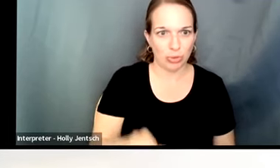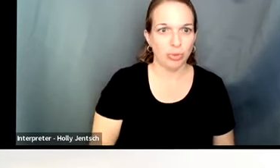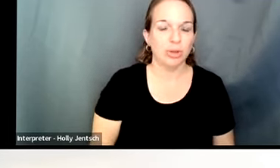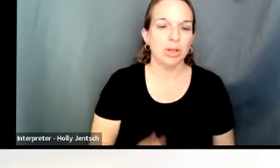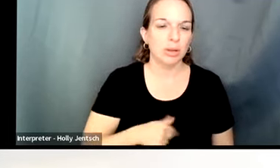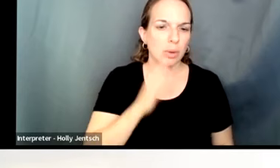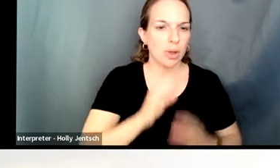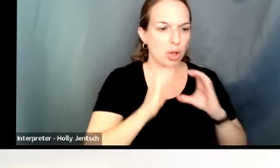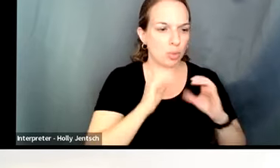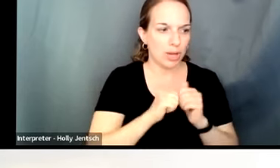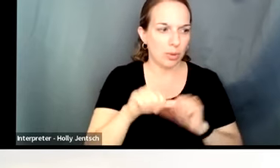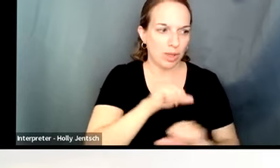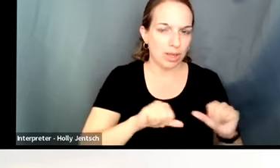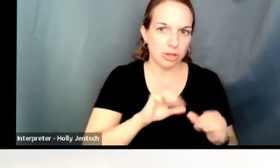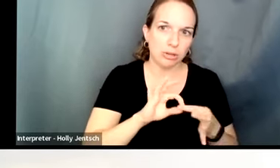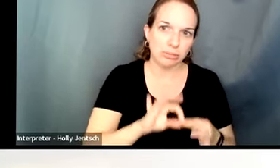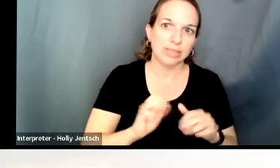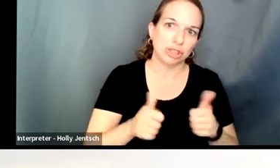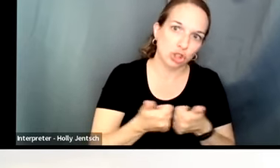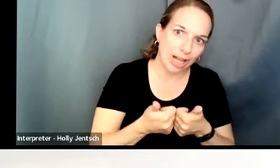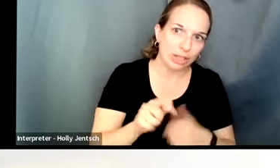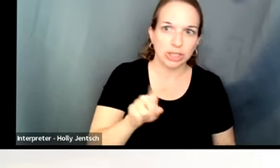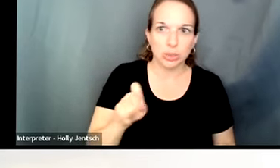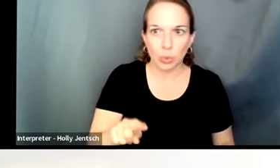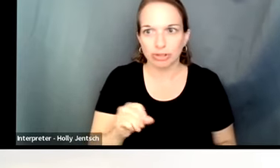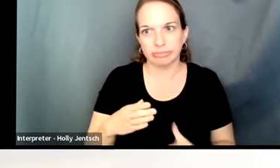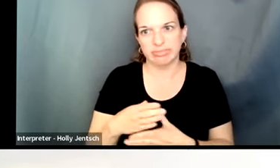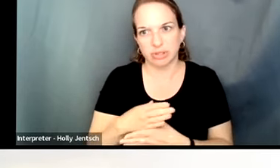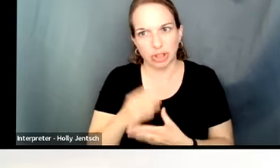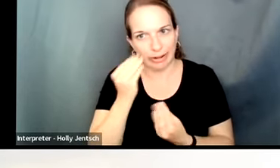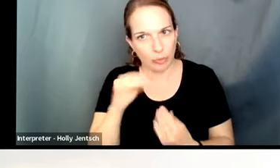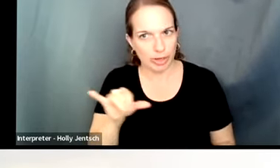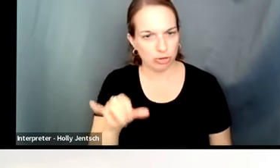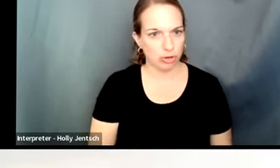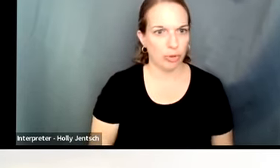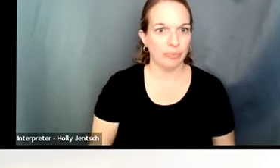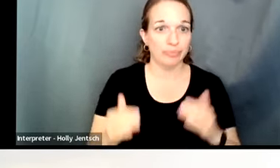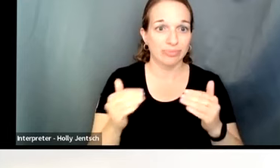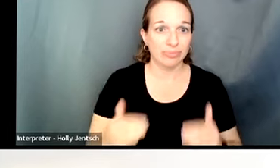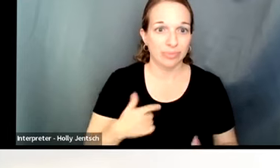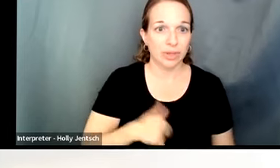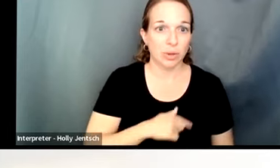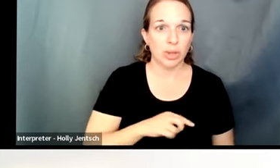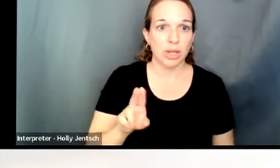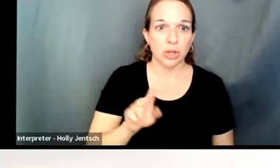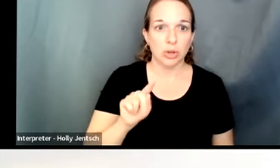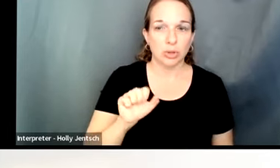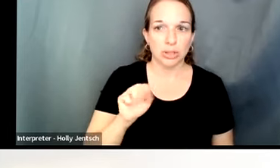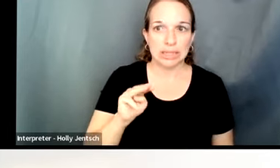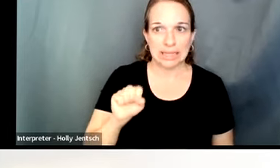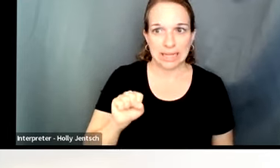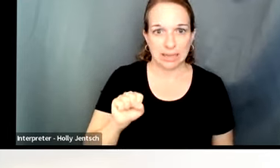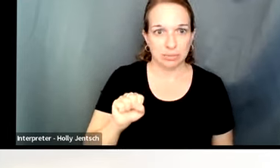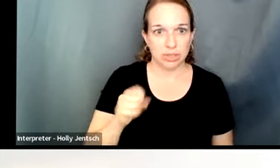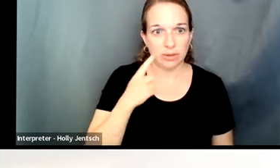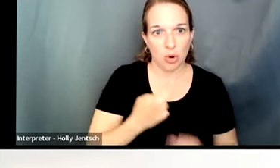with each other on challenges, questions, and sharing. And then we use Teams as a resource repository. So all of the